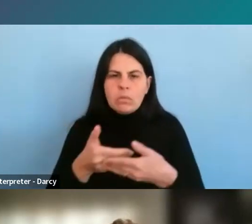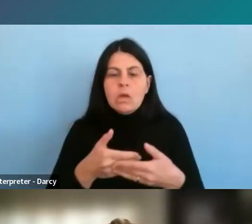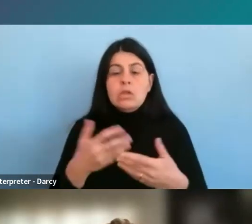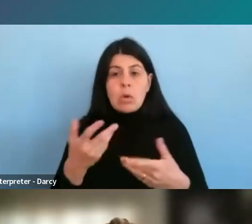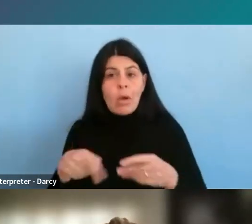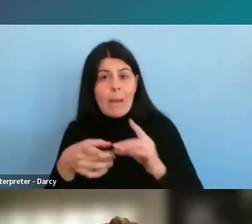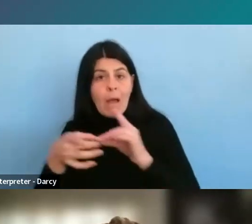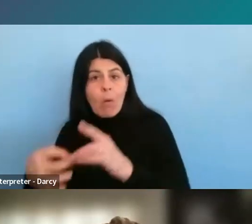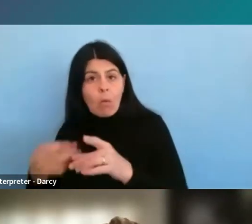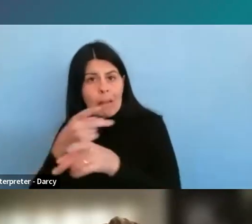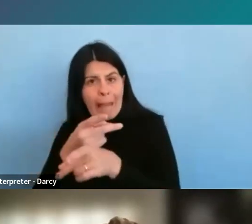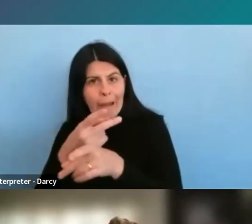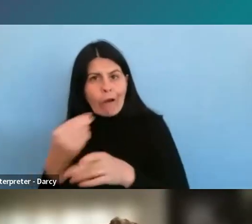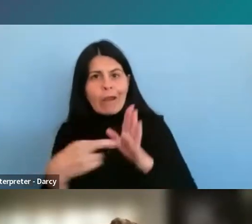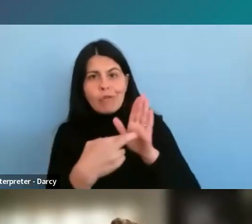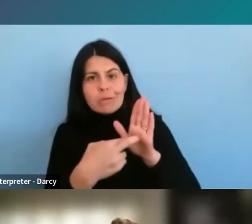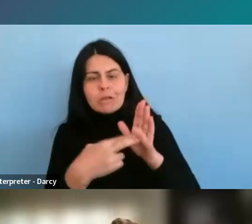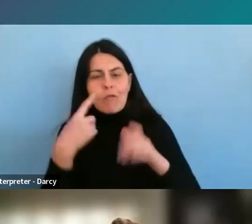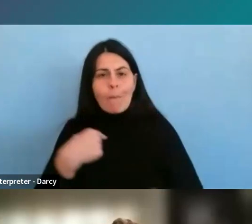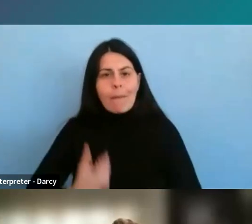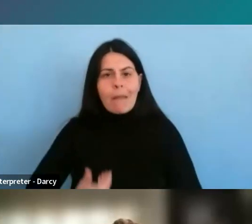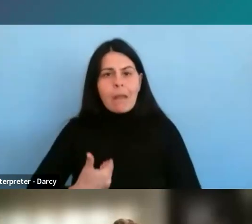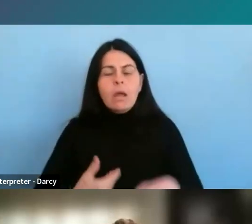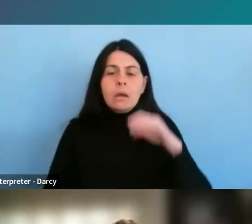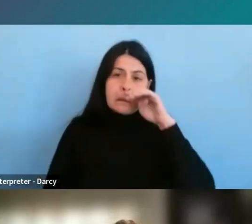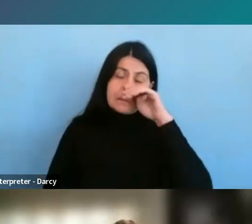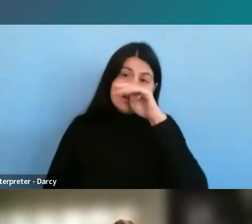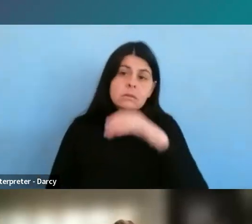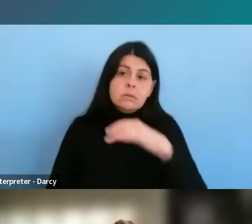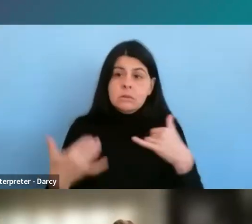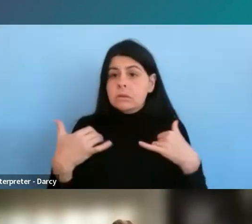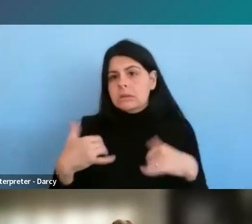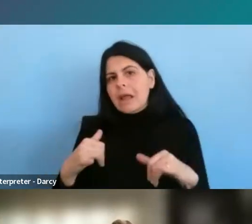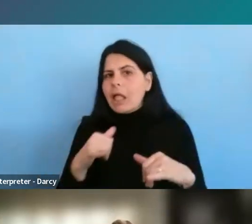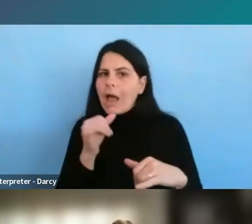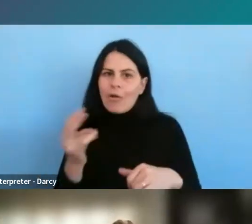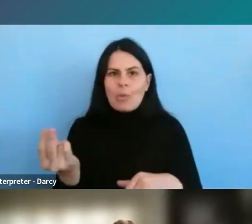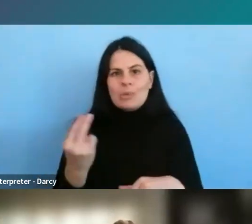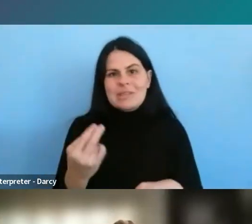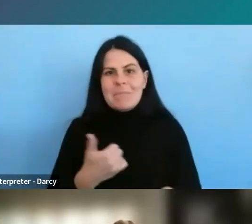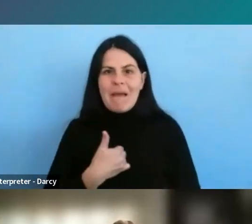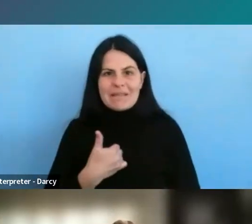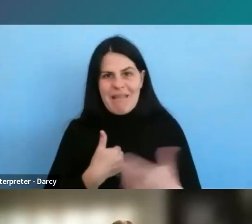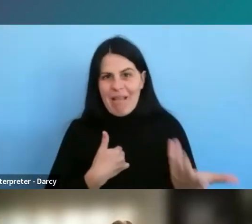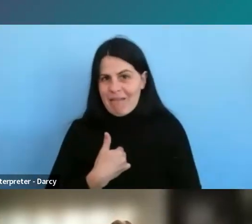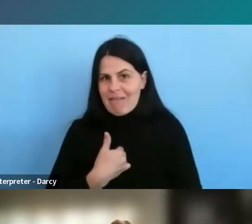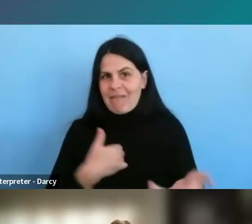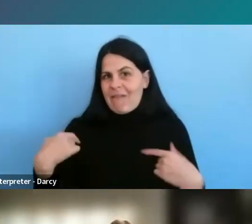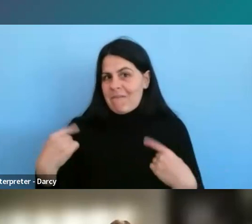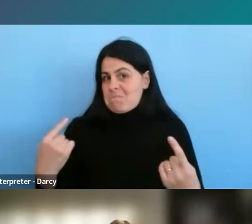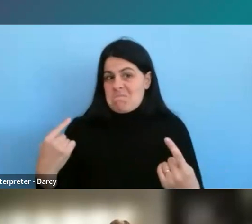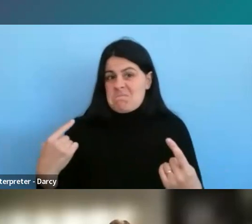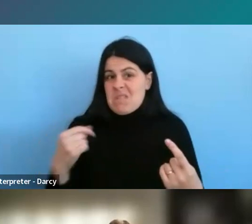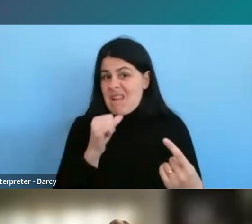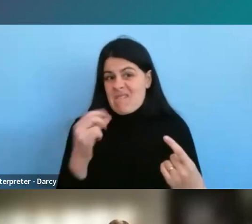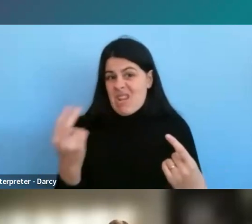representation, you know, for me, it is that I still don't see myself, nor have I seen